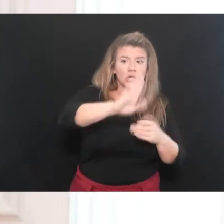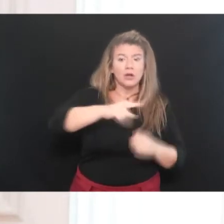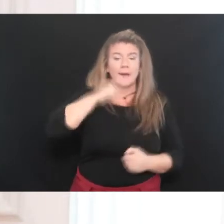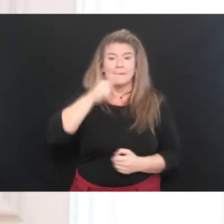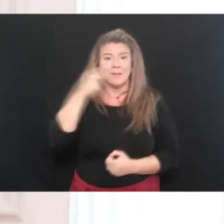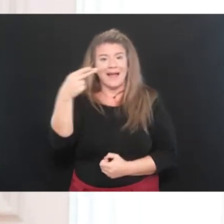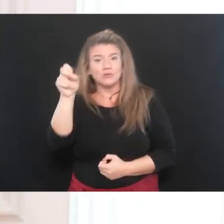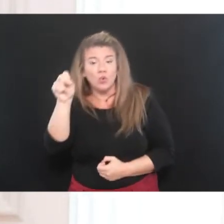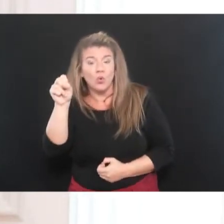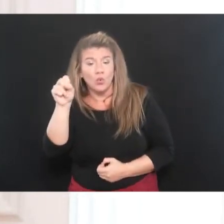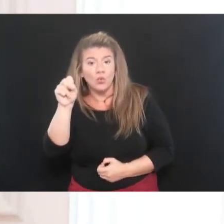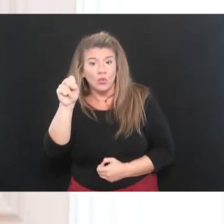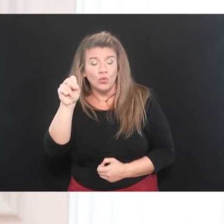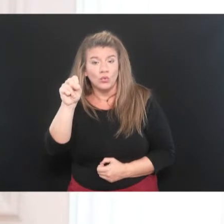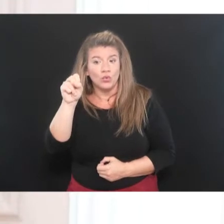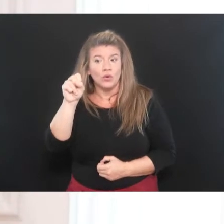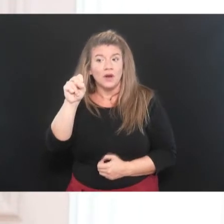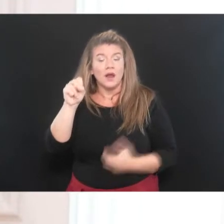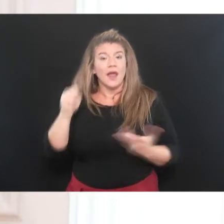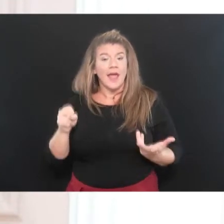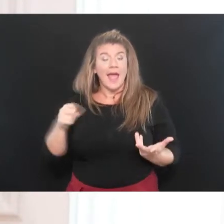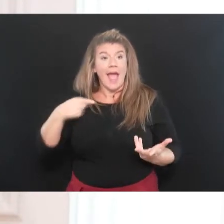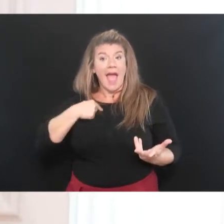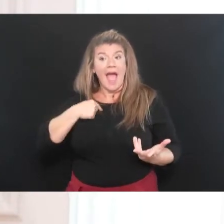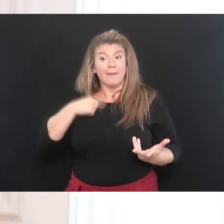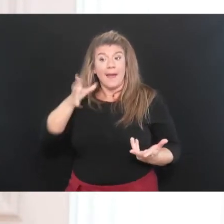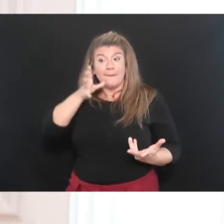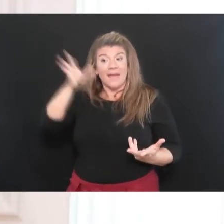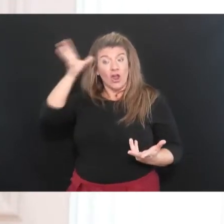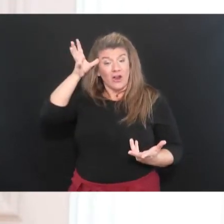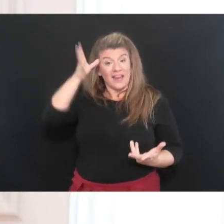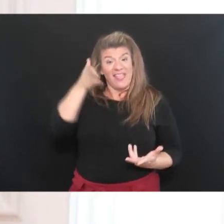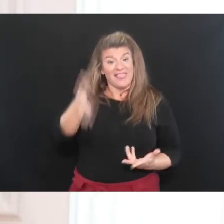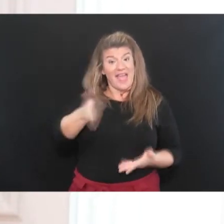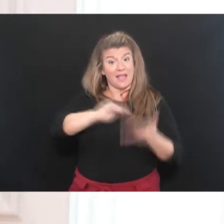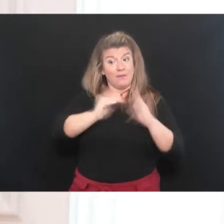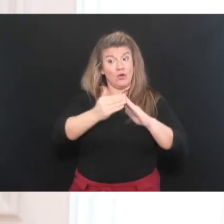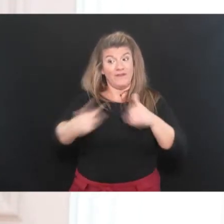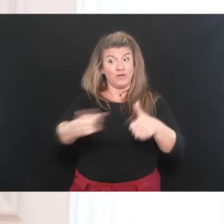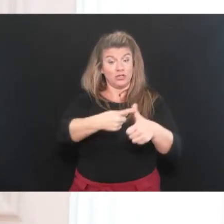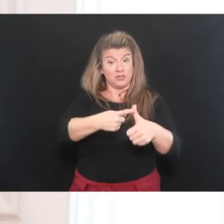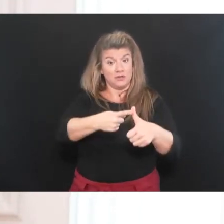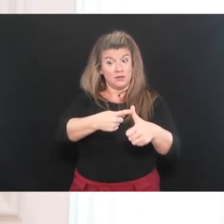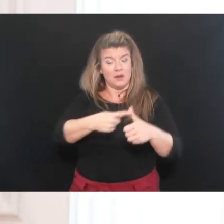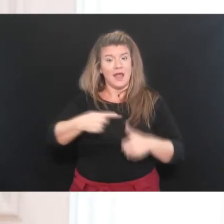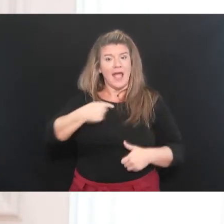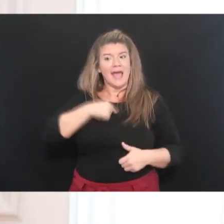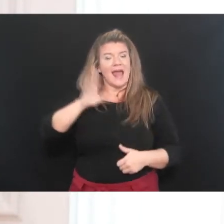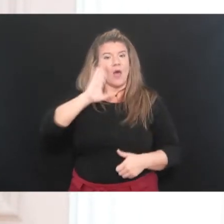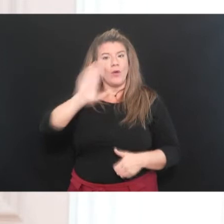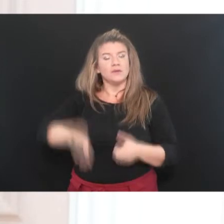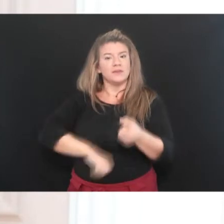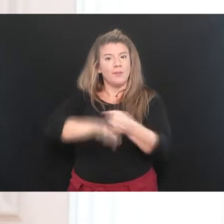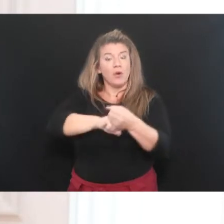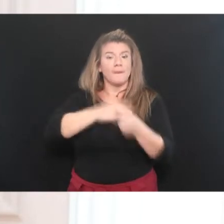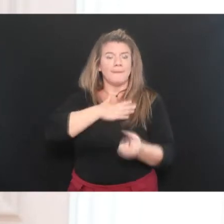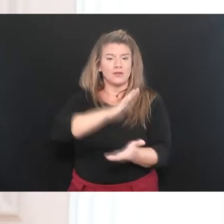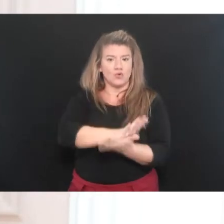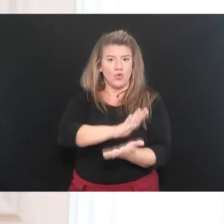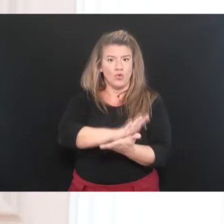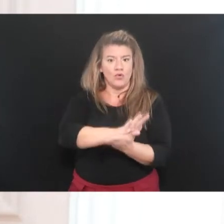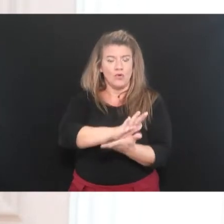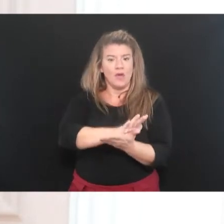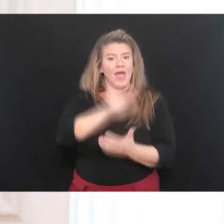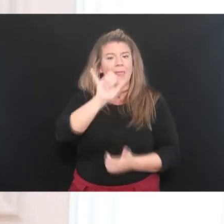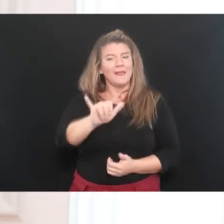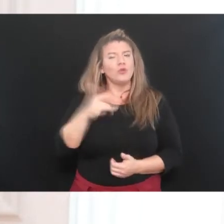school. And, I'm a parent in that community first and foremost, and I'm going to back my school up. And I think that's what we typically